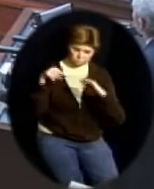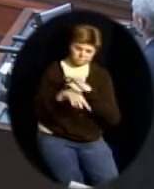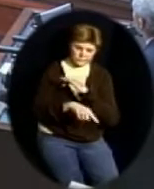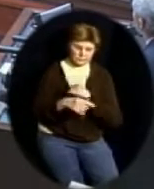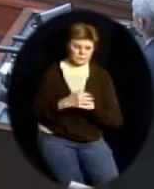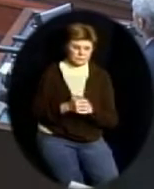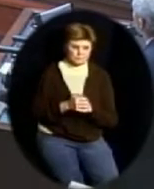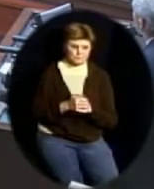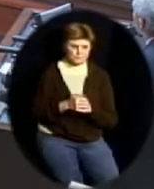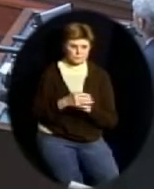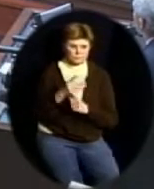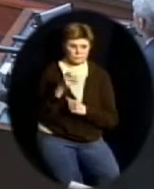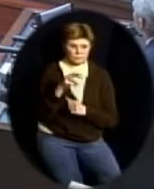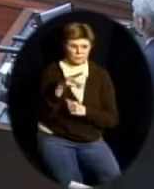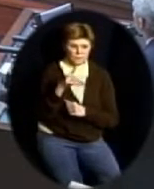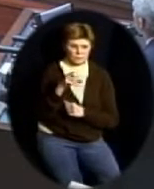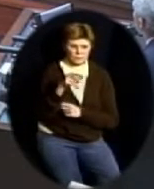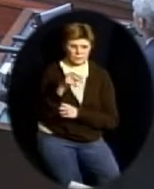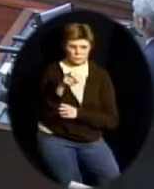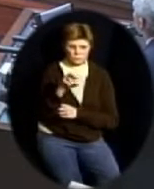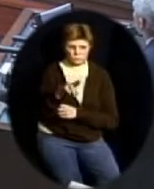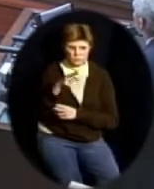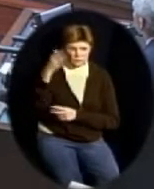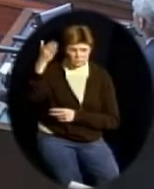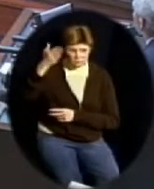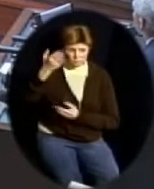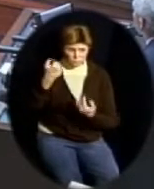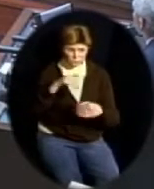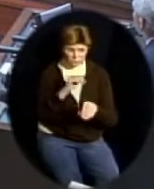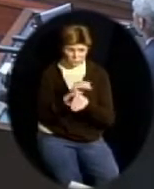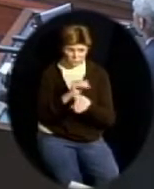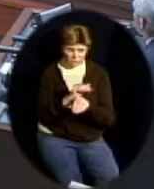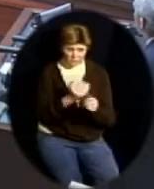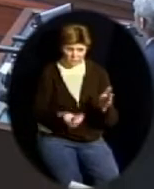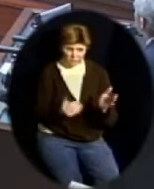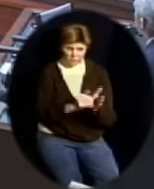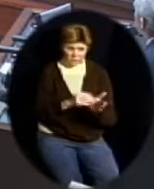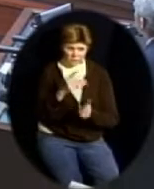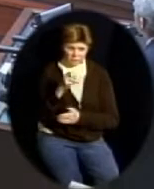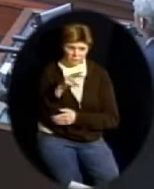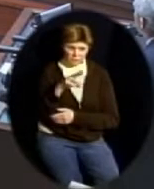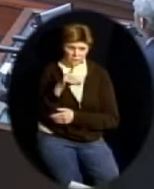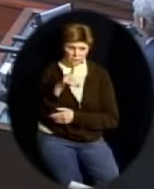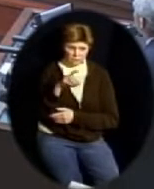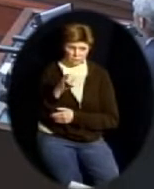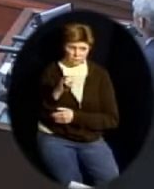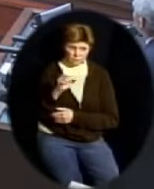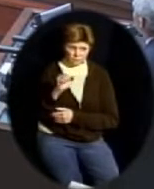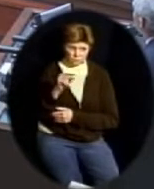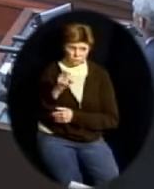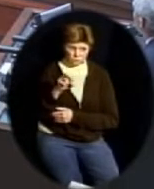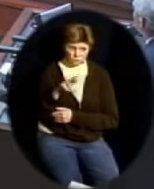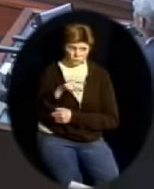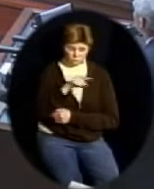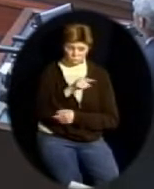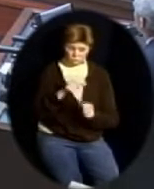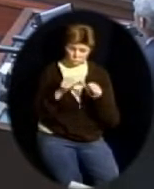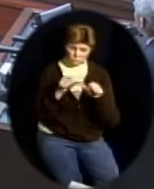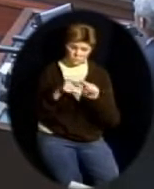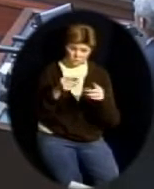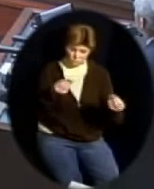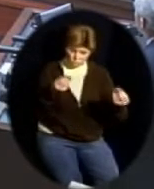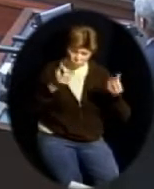Diener's presentation tonight. One, Mr. Diener, you continue to provide this board with just all of the information and the different